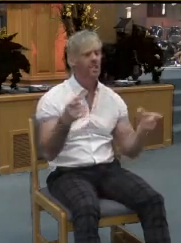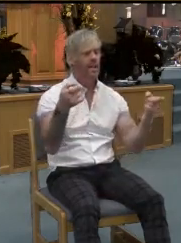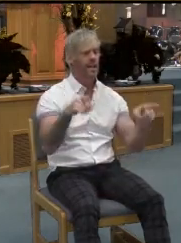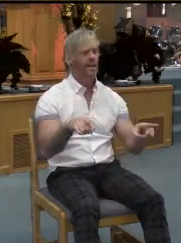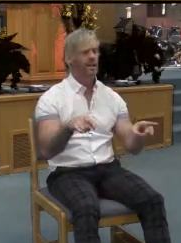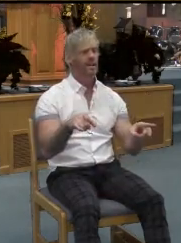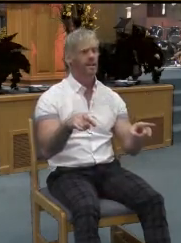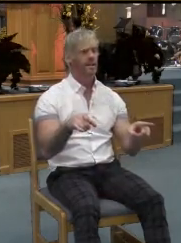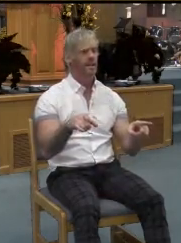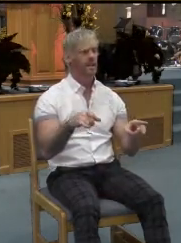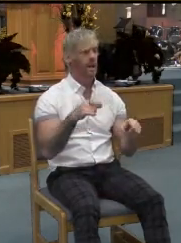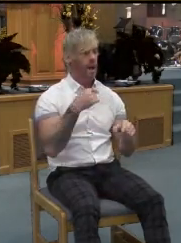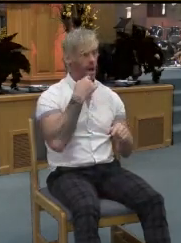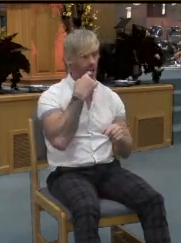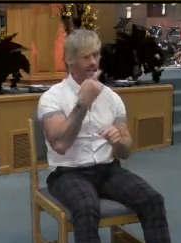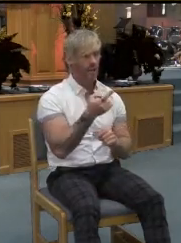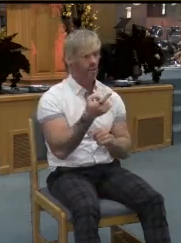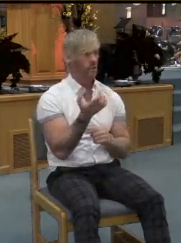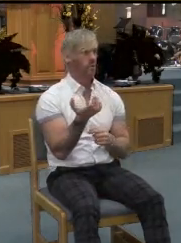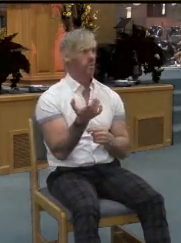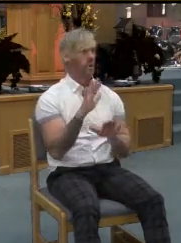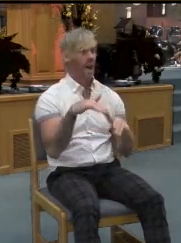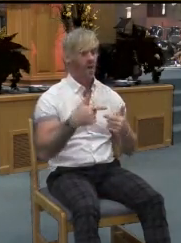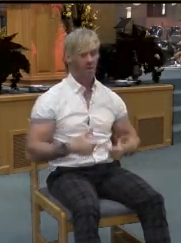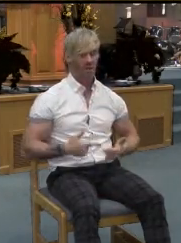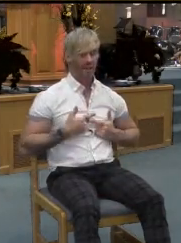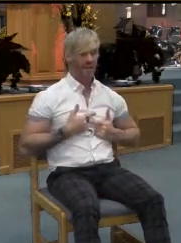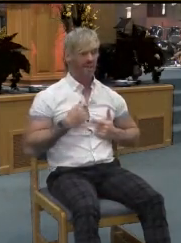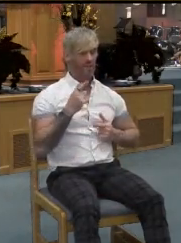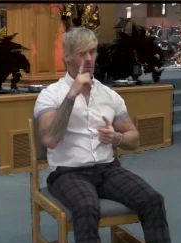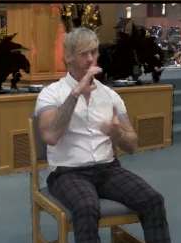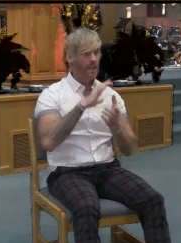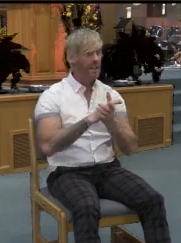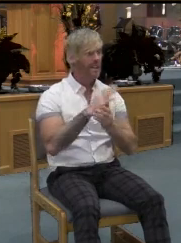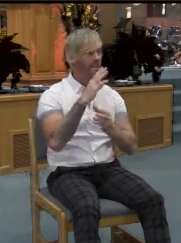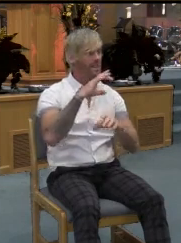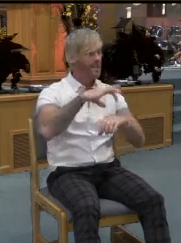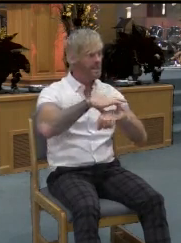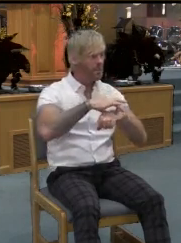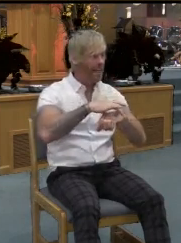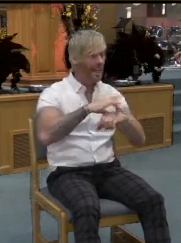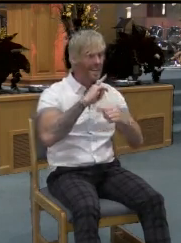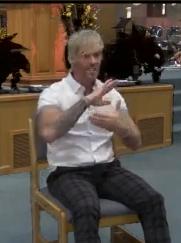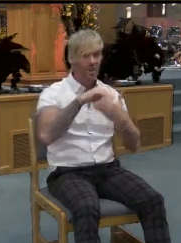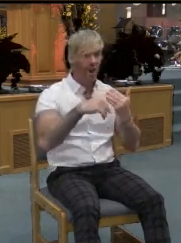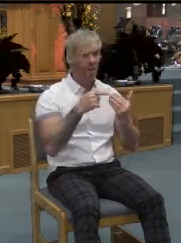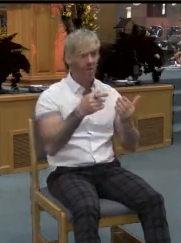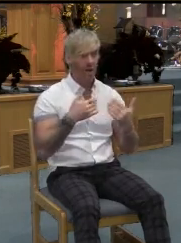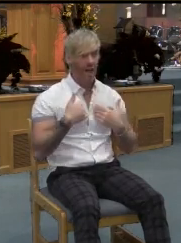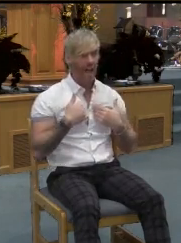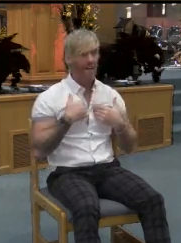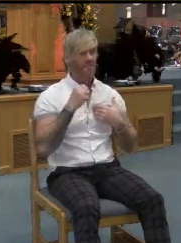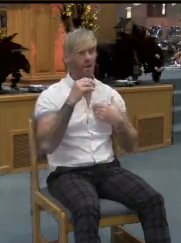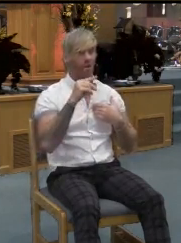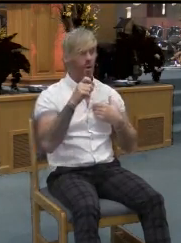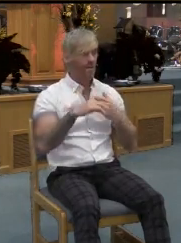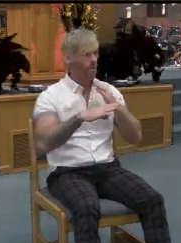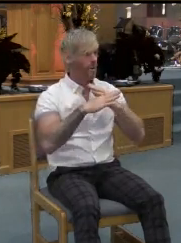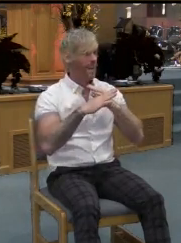the planet is all you've got. And so you do whatever's necessary to protect the planet.